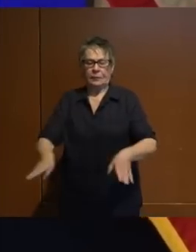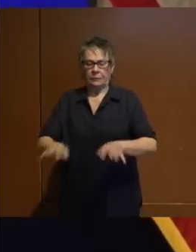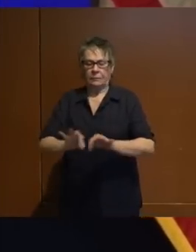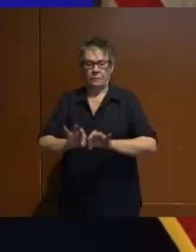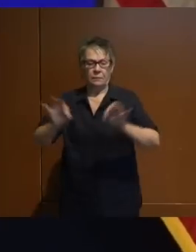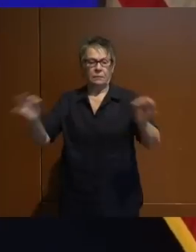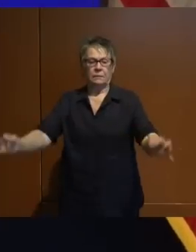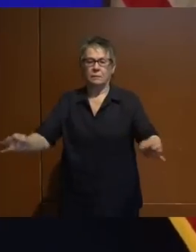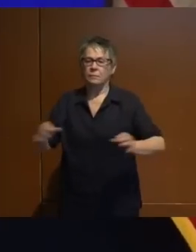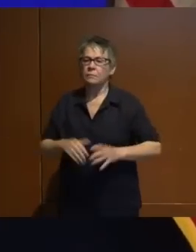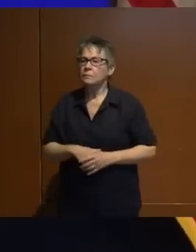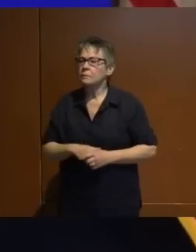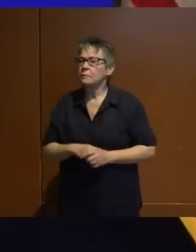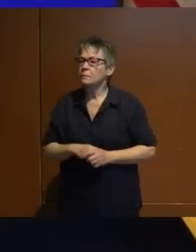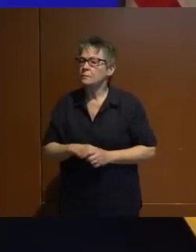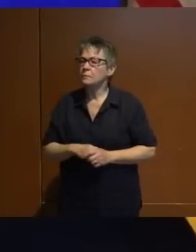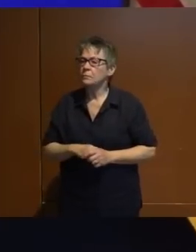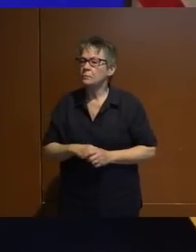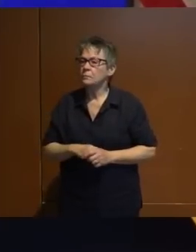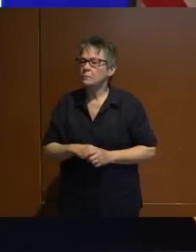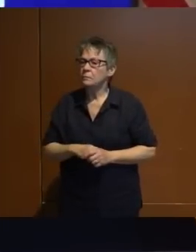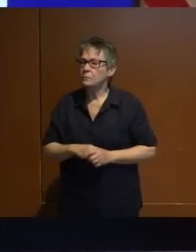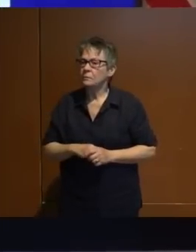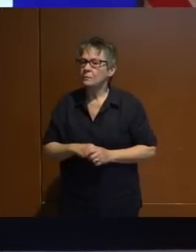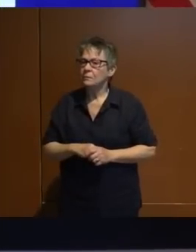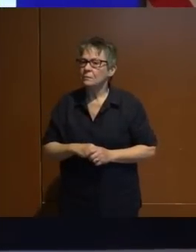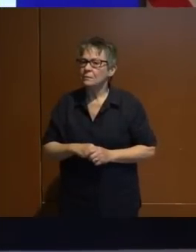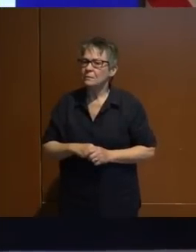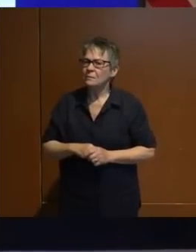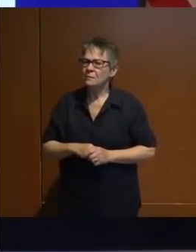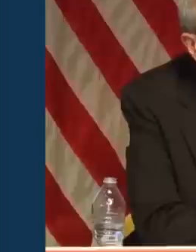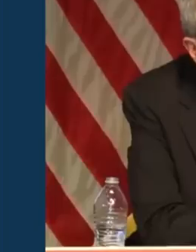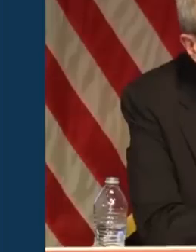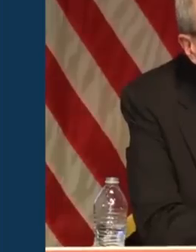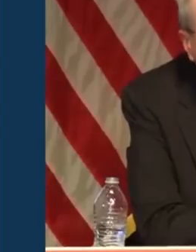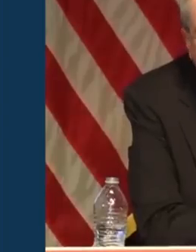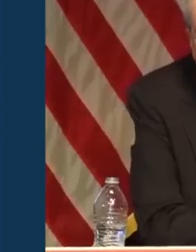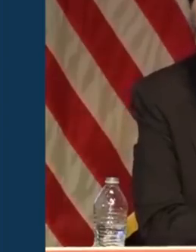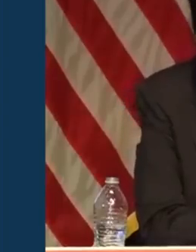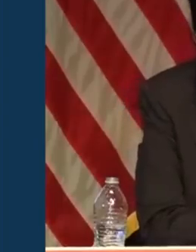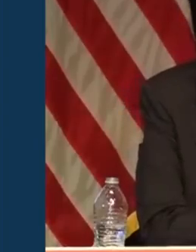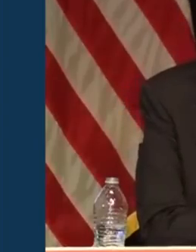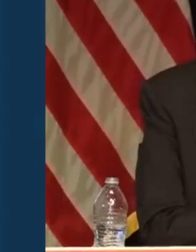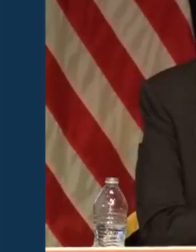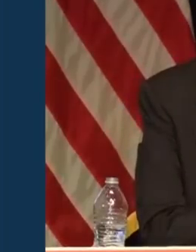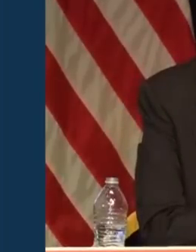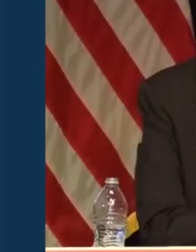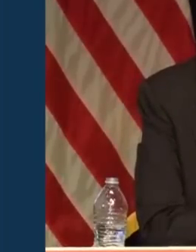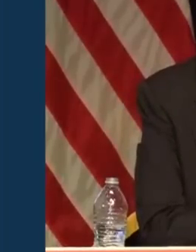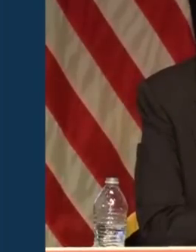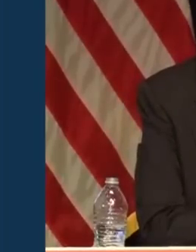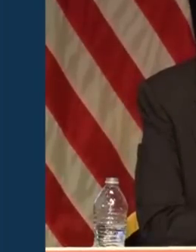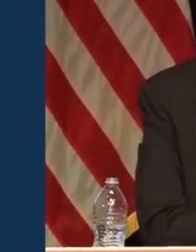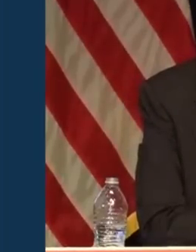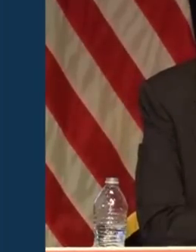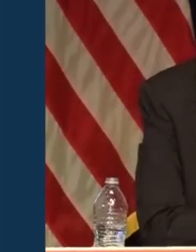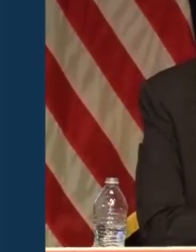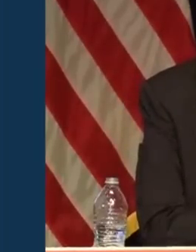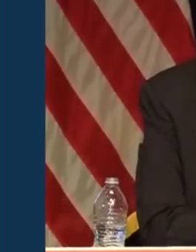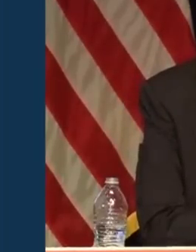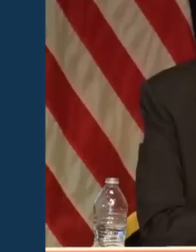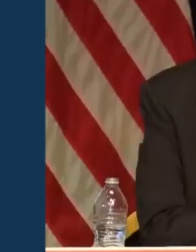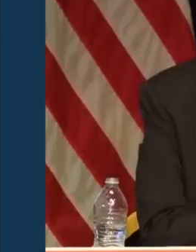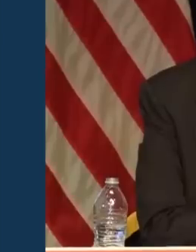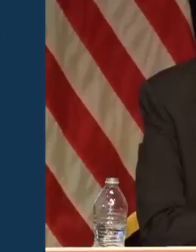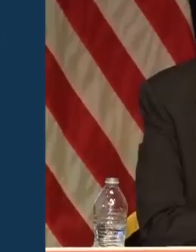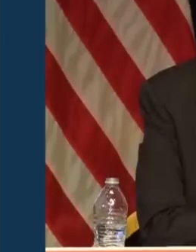The extent to which we can smash that blue line on the right down meaningfully, we have a different reality and a different